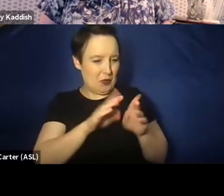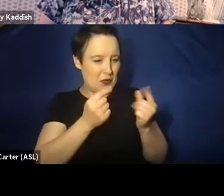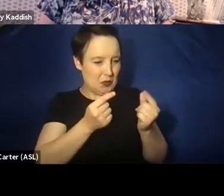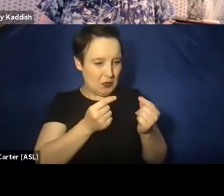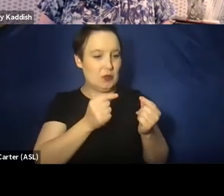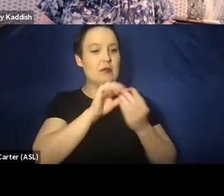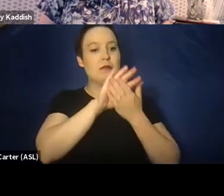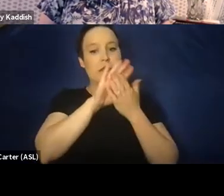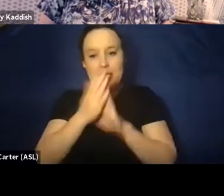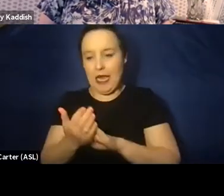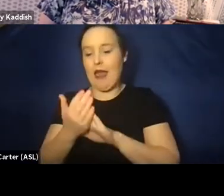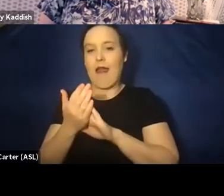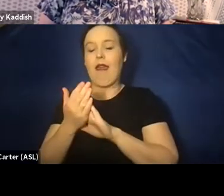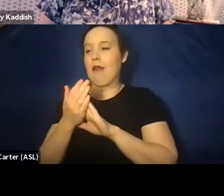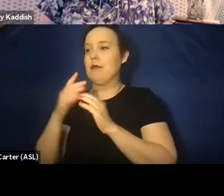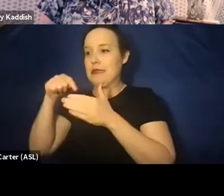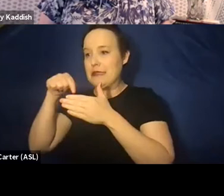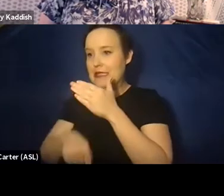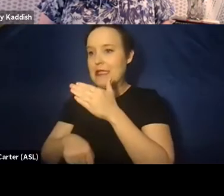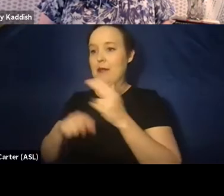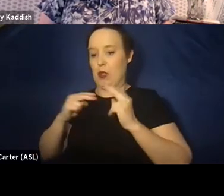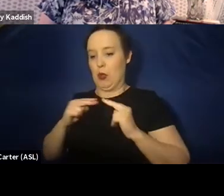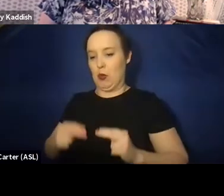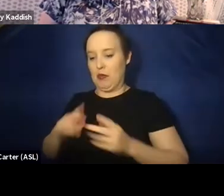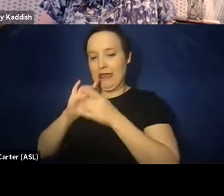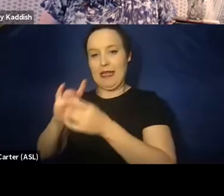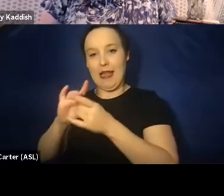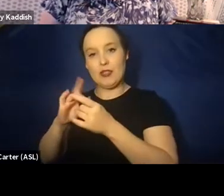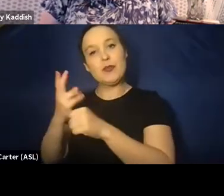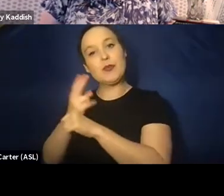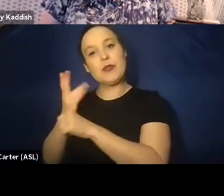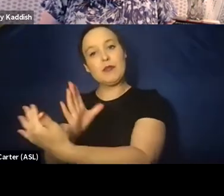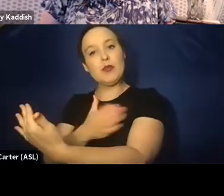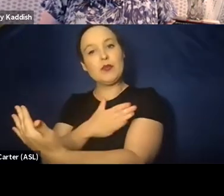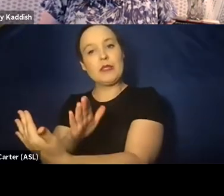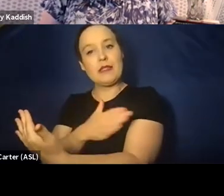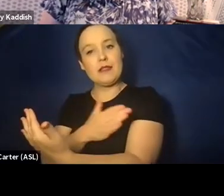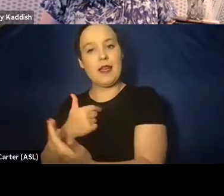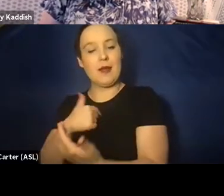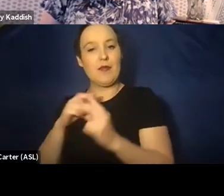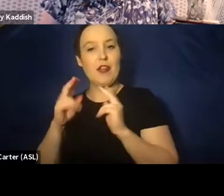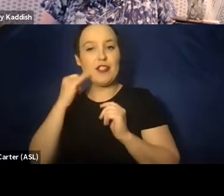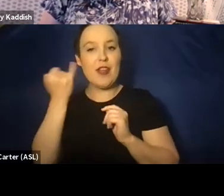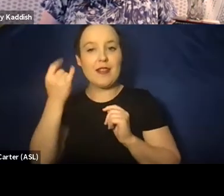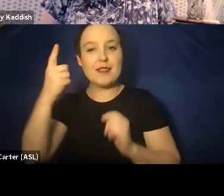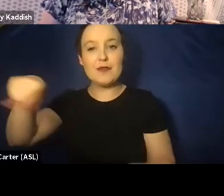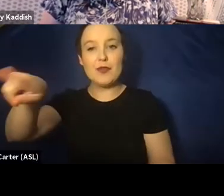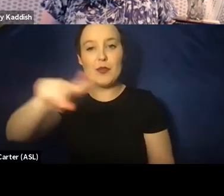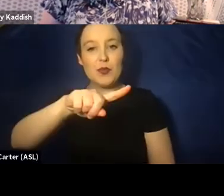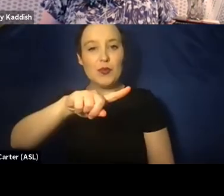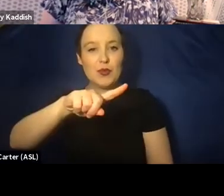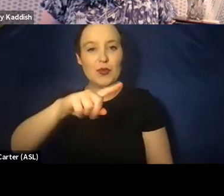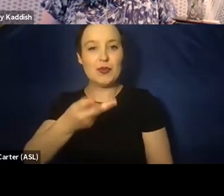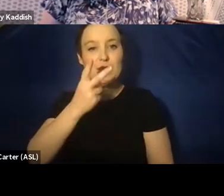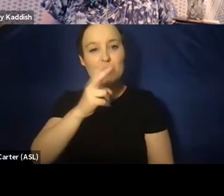deep human connection through music, which I'm very much jealous of you guys, the two